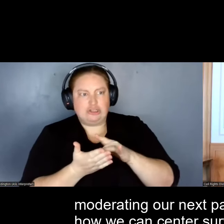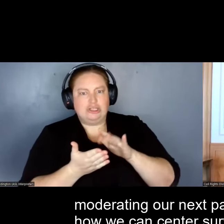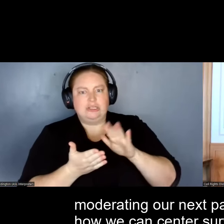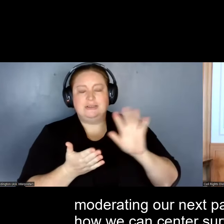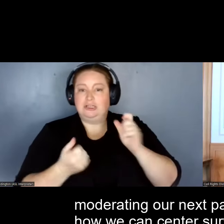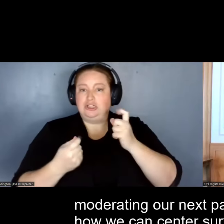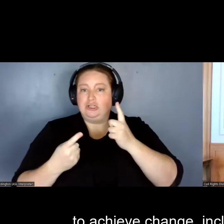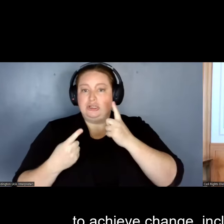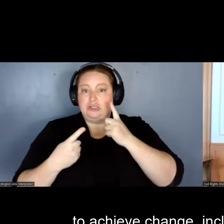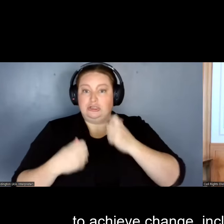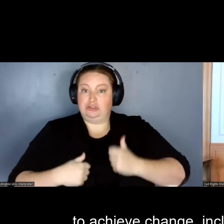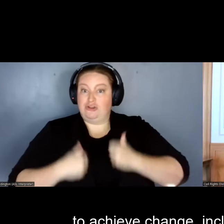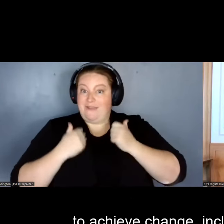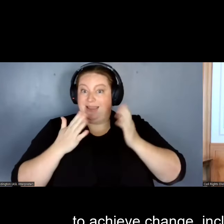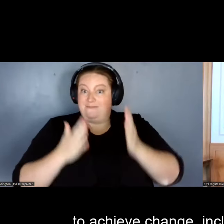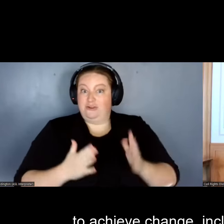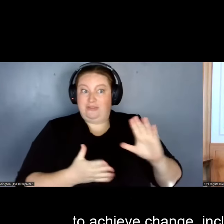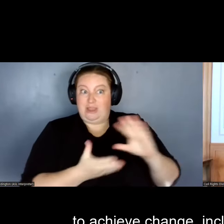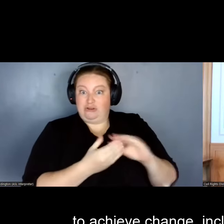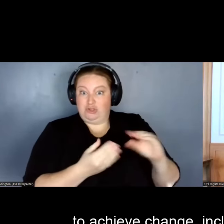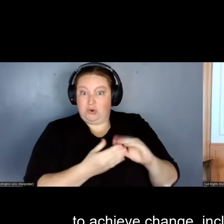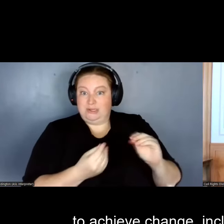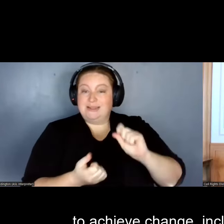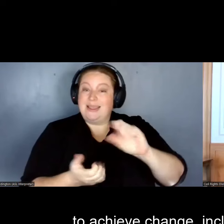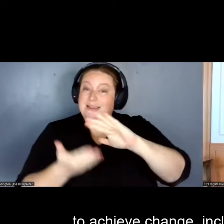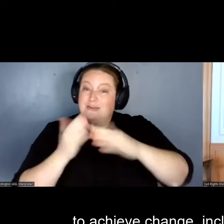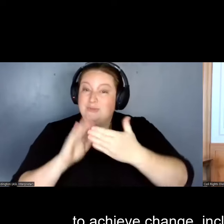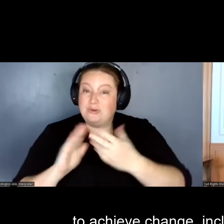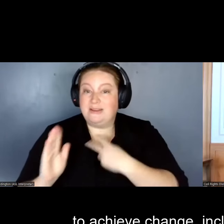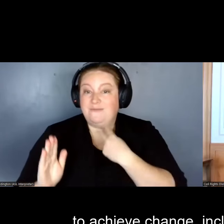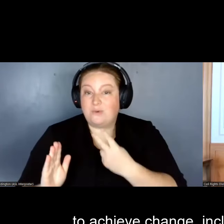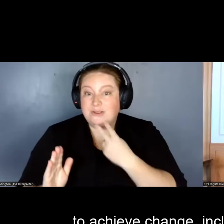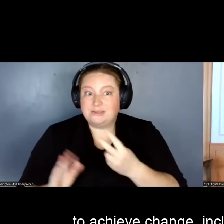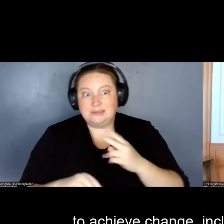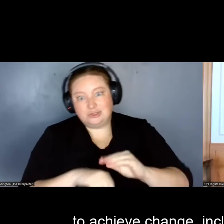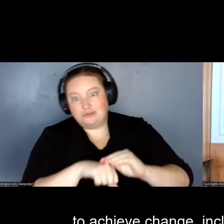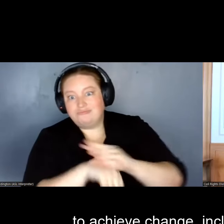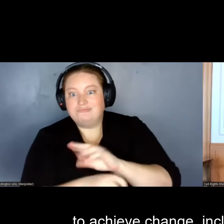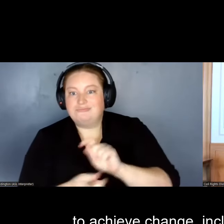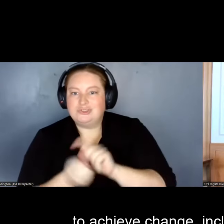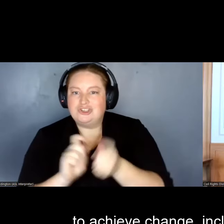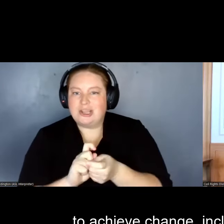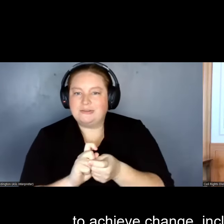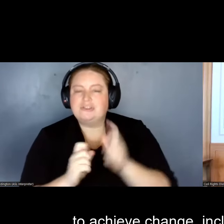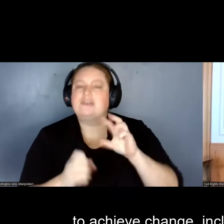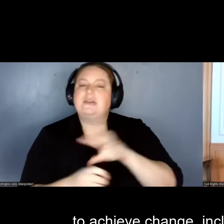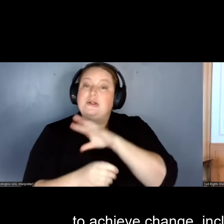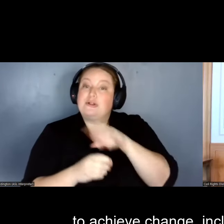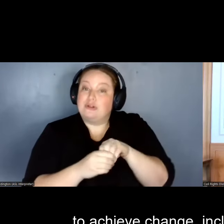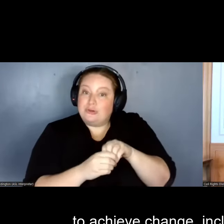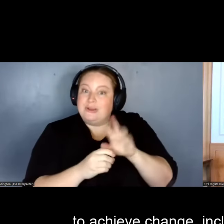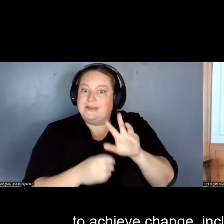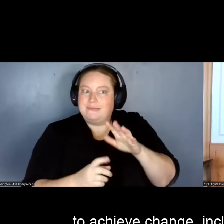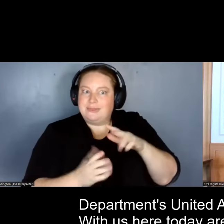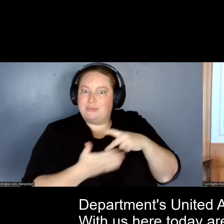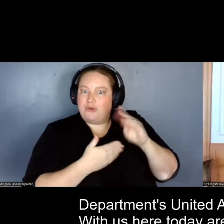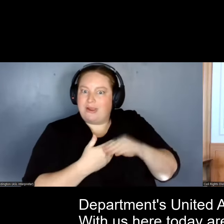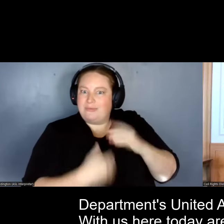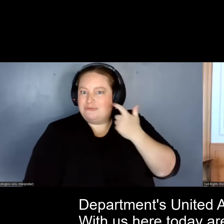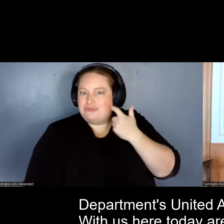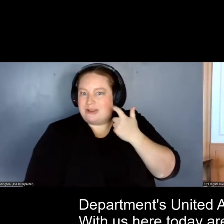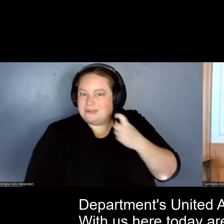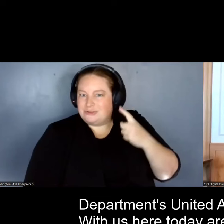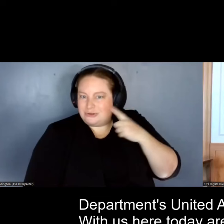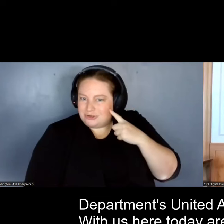and community voices to achieve change, including in the context of the program you just heard about, the Justice